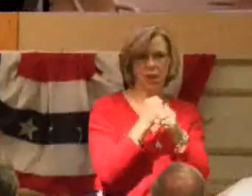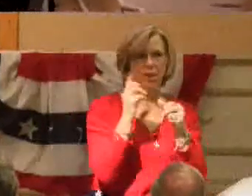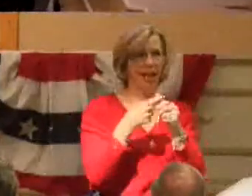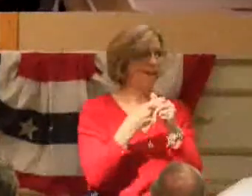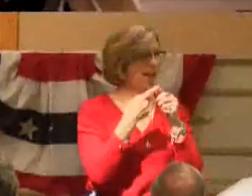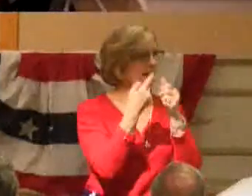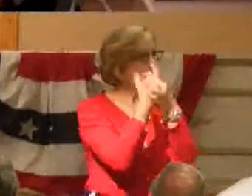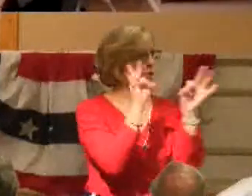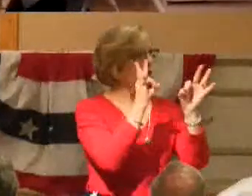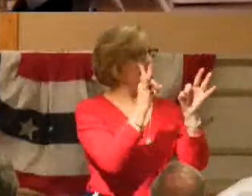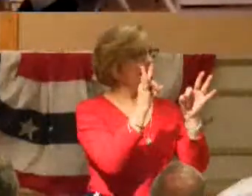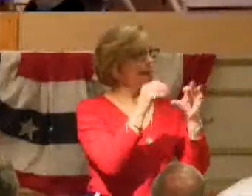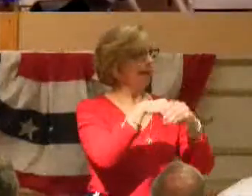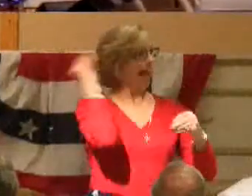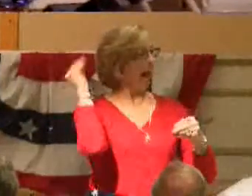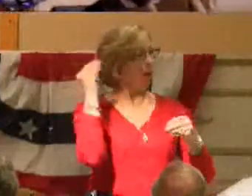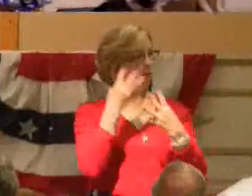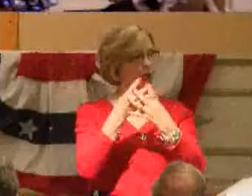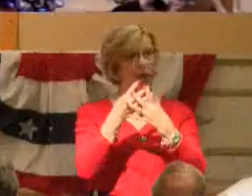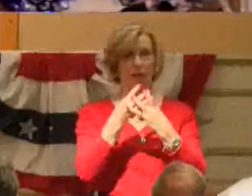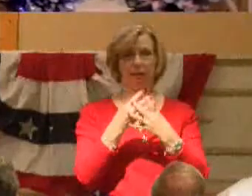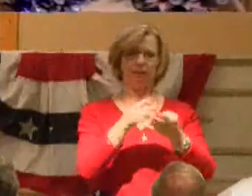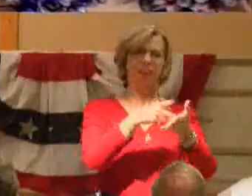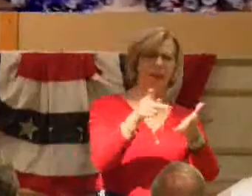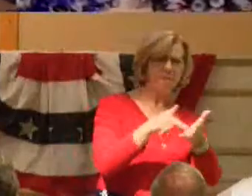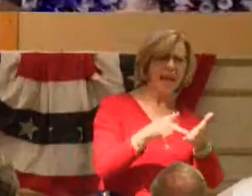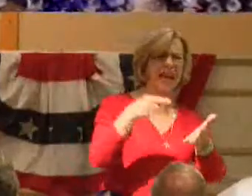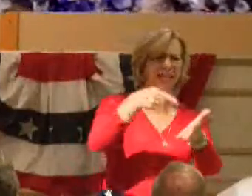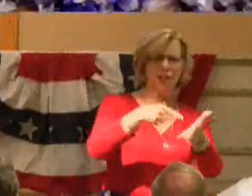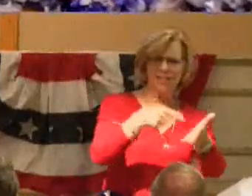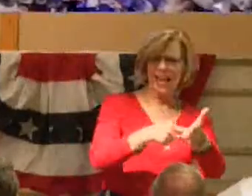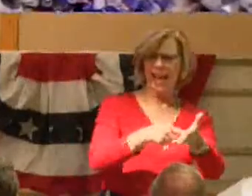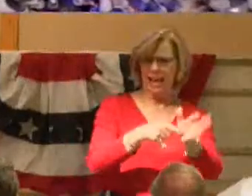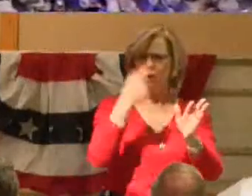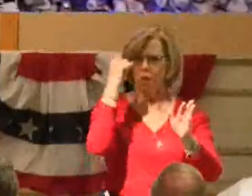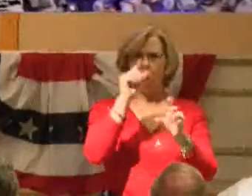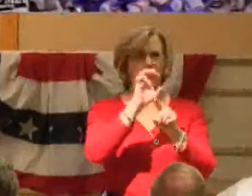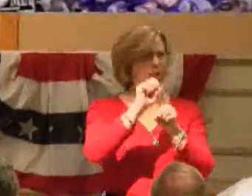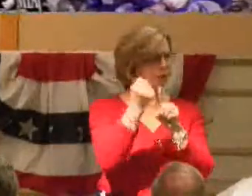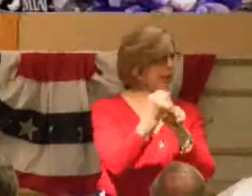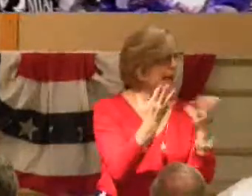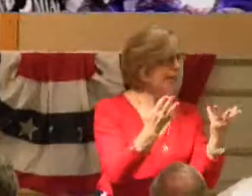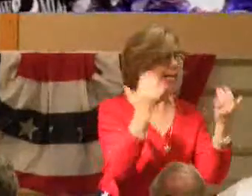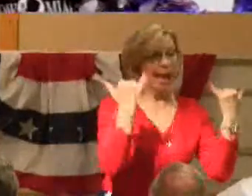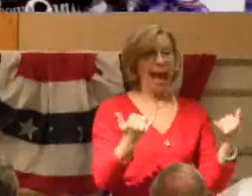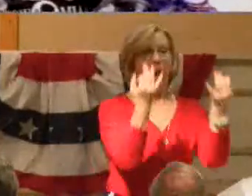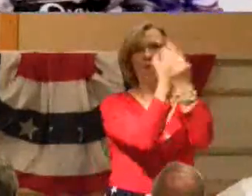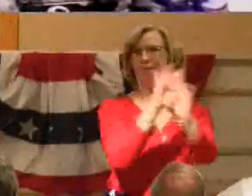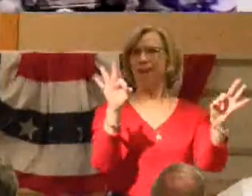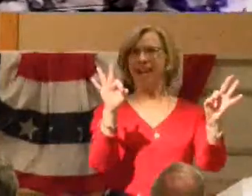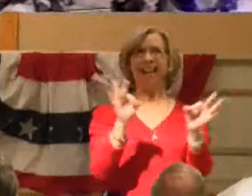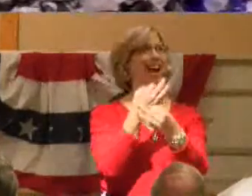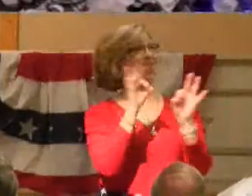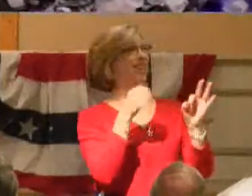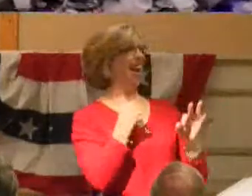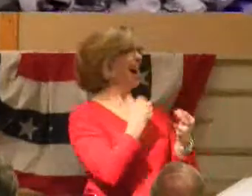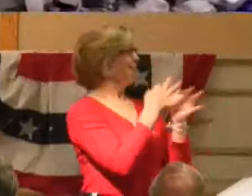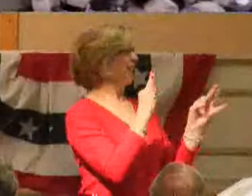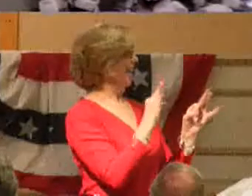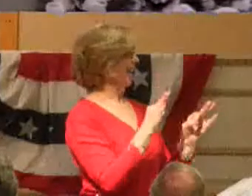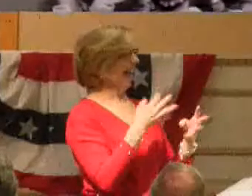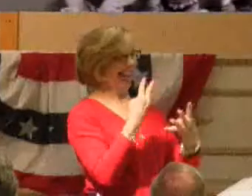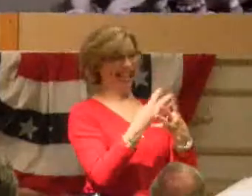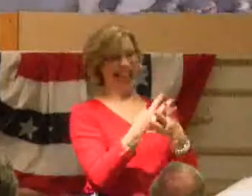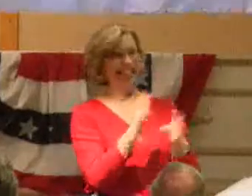from that incarceration. They have paid their debt into society. Now they are as free as they've ever been in many,